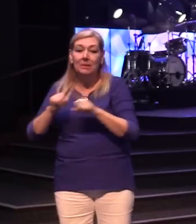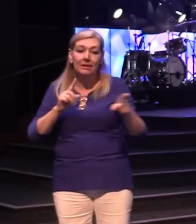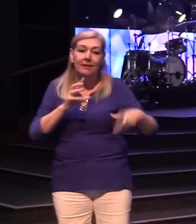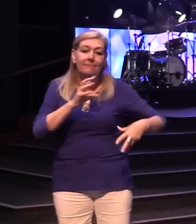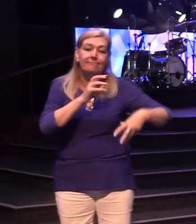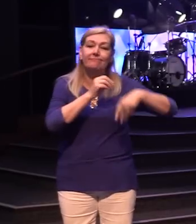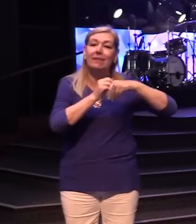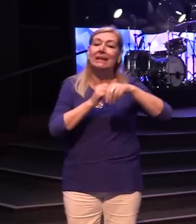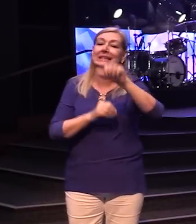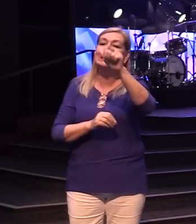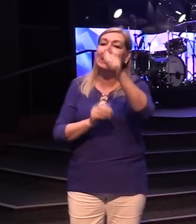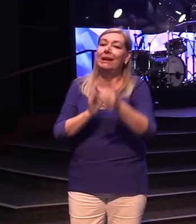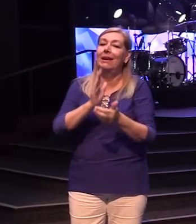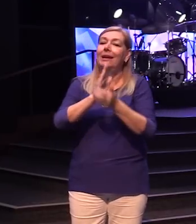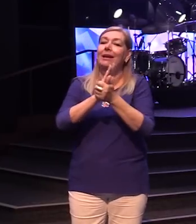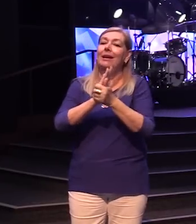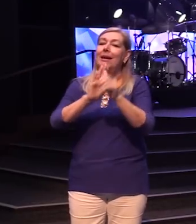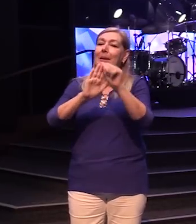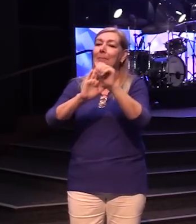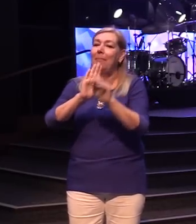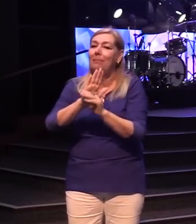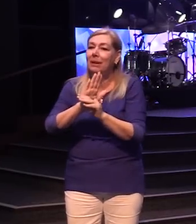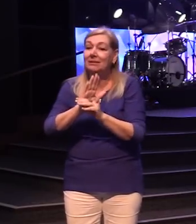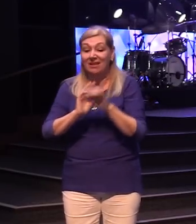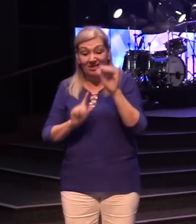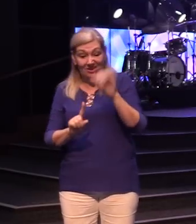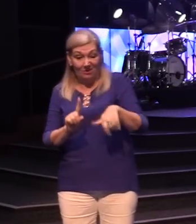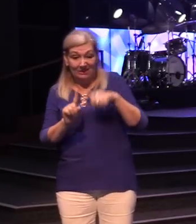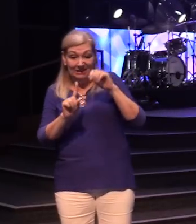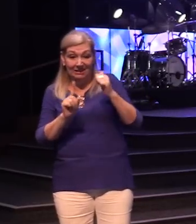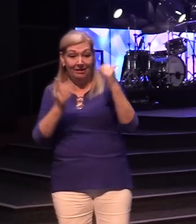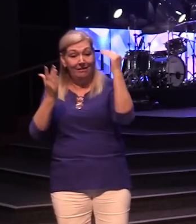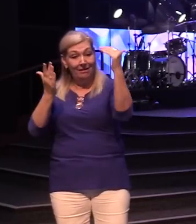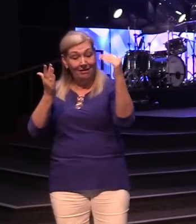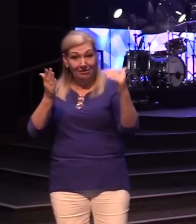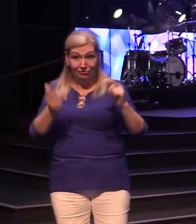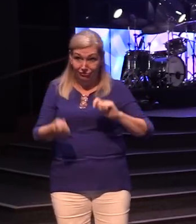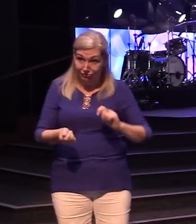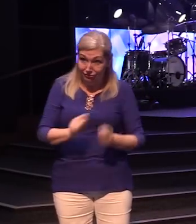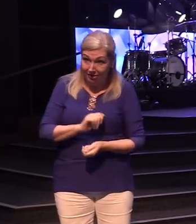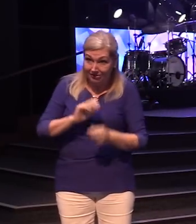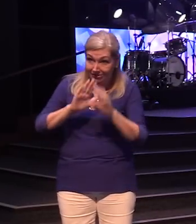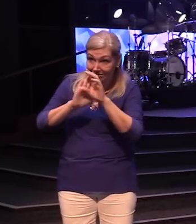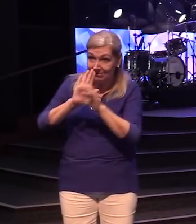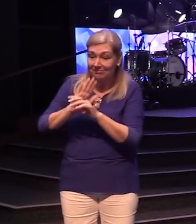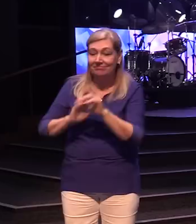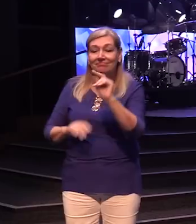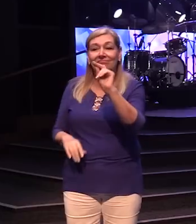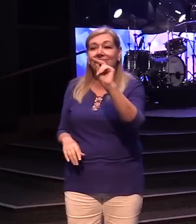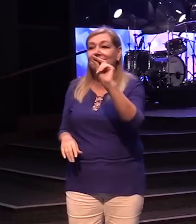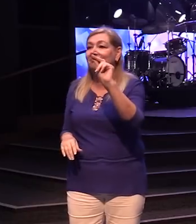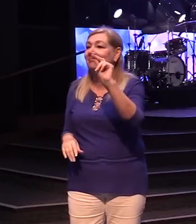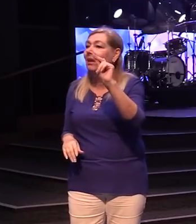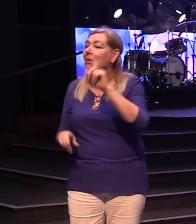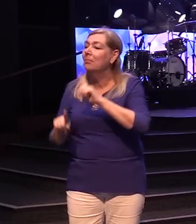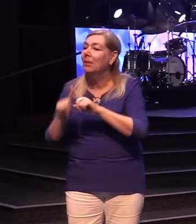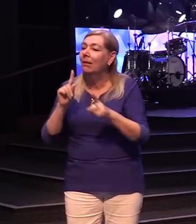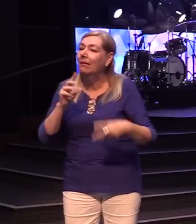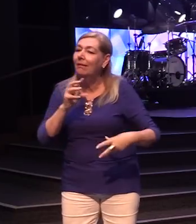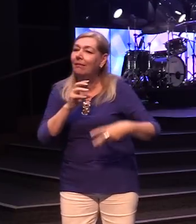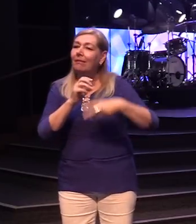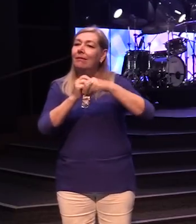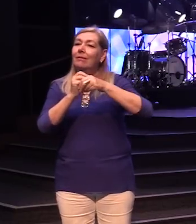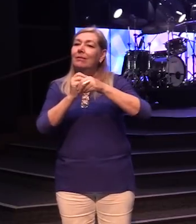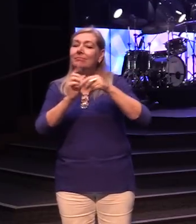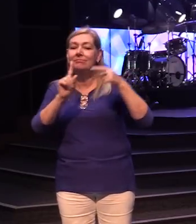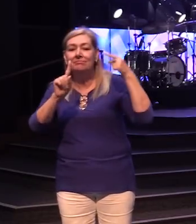amendments, which did not change the corpus of the Constitution, but illuminated